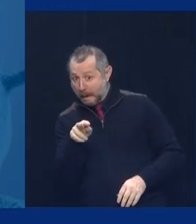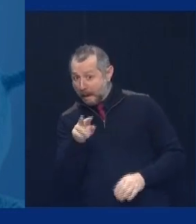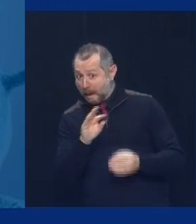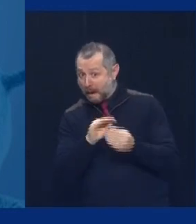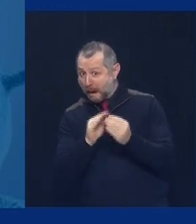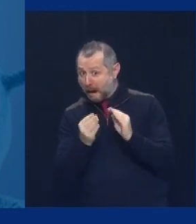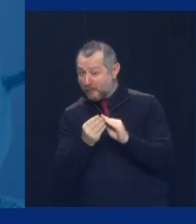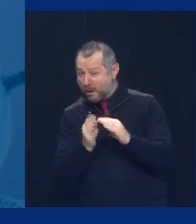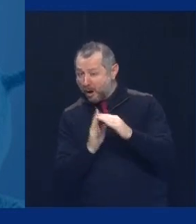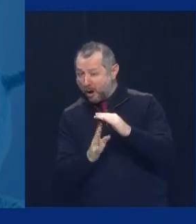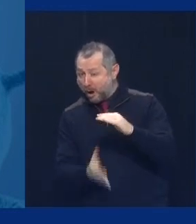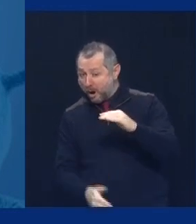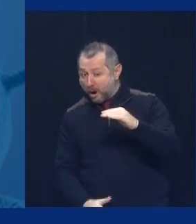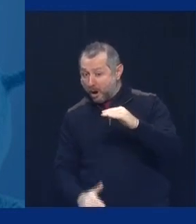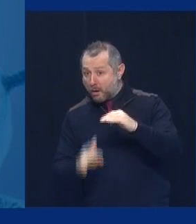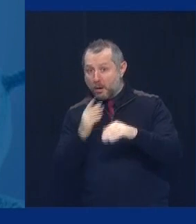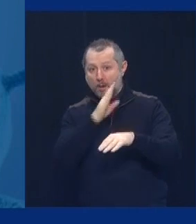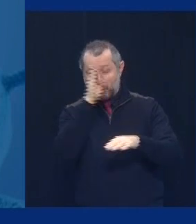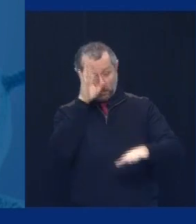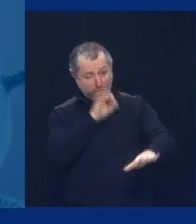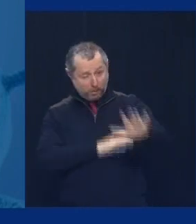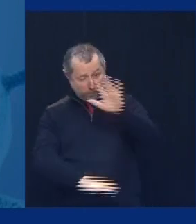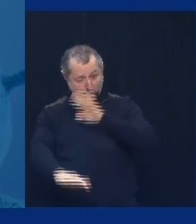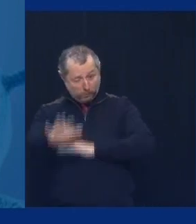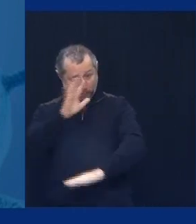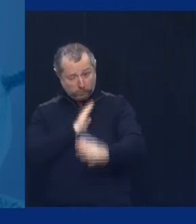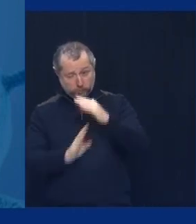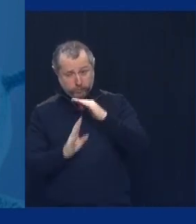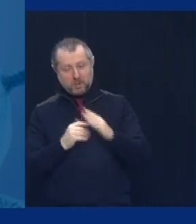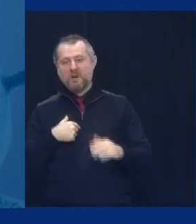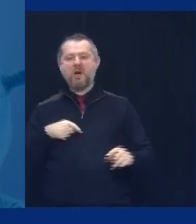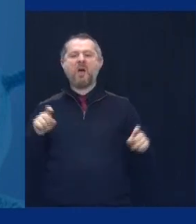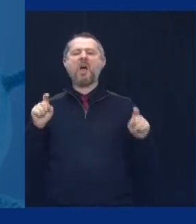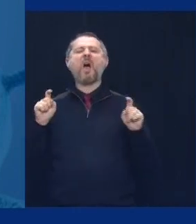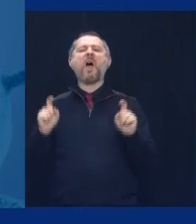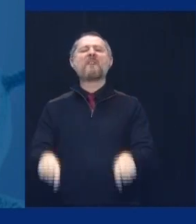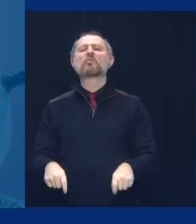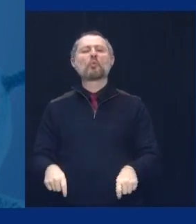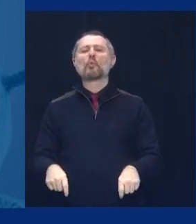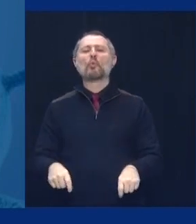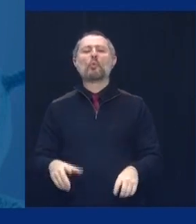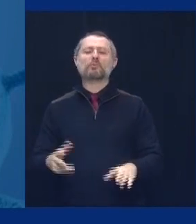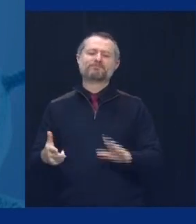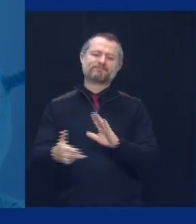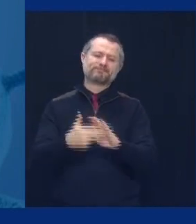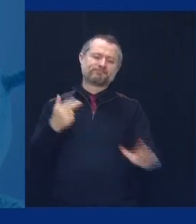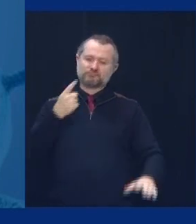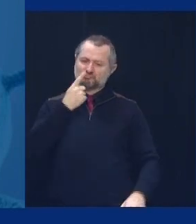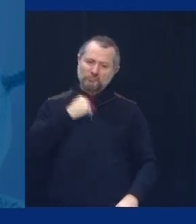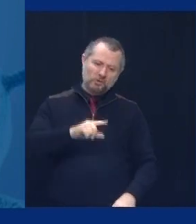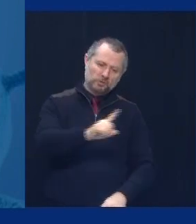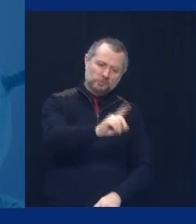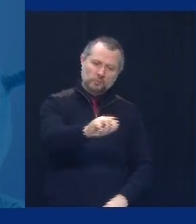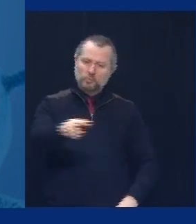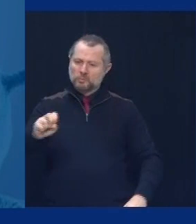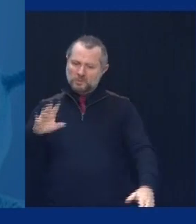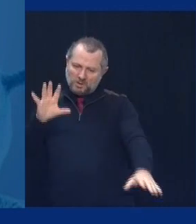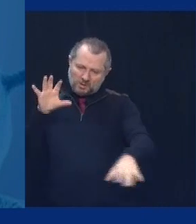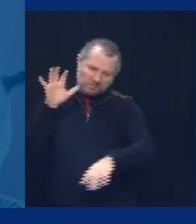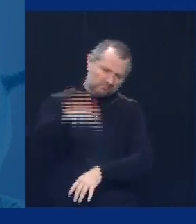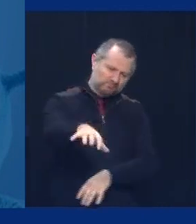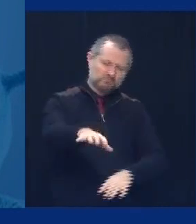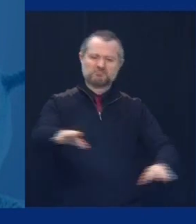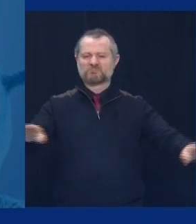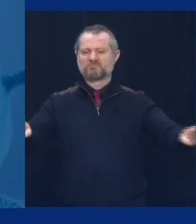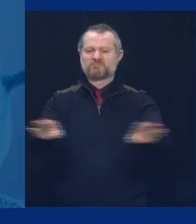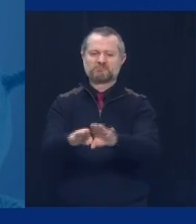overwhelming the hospitals, you have no choice but to close down the economy. You cannot